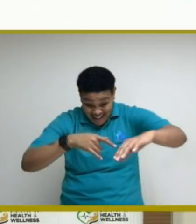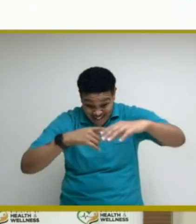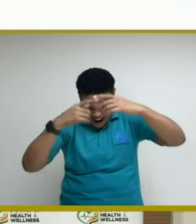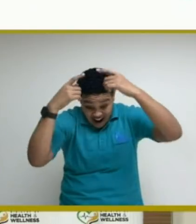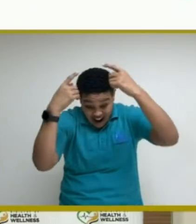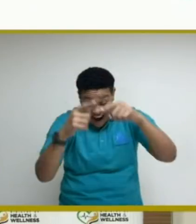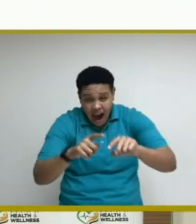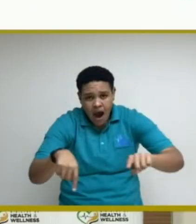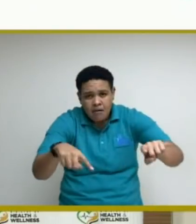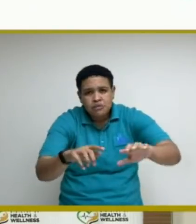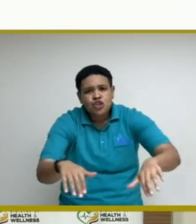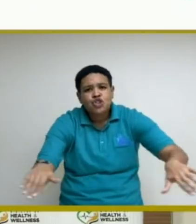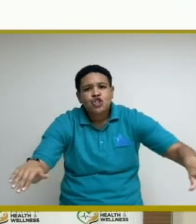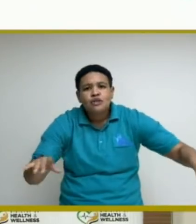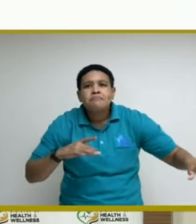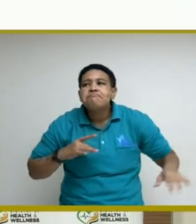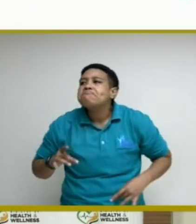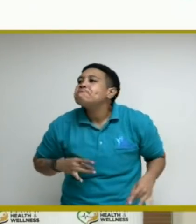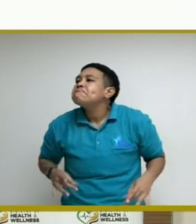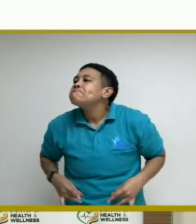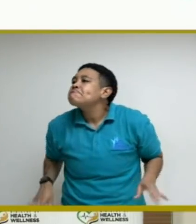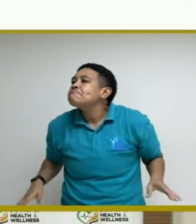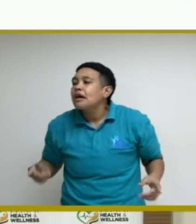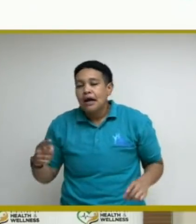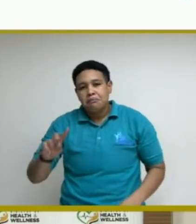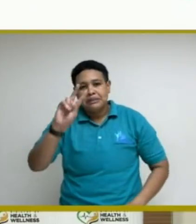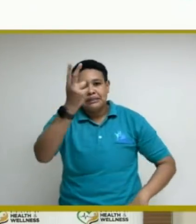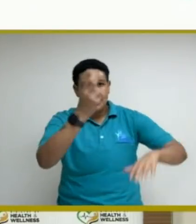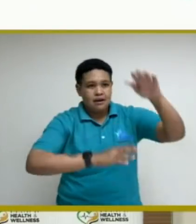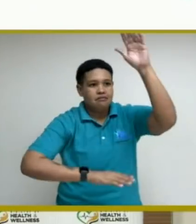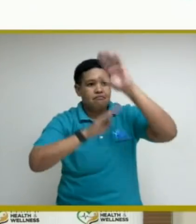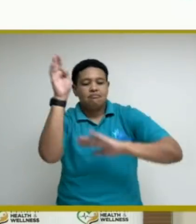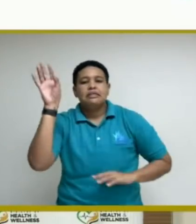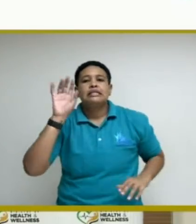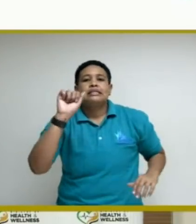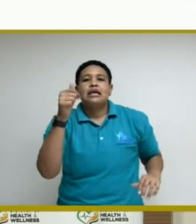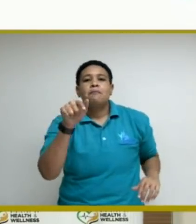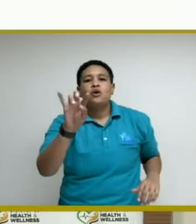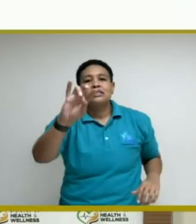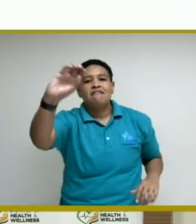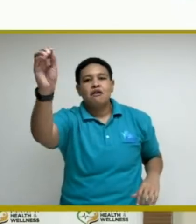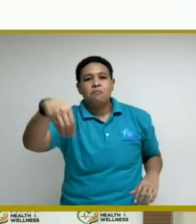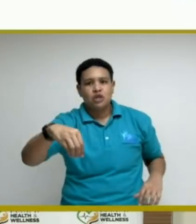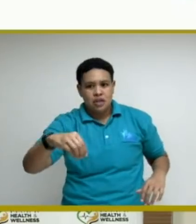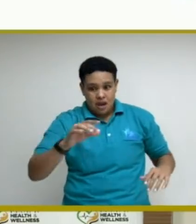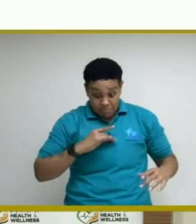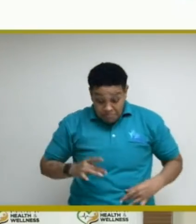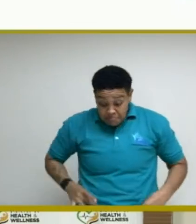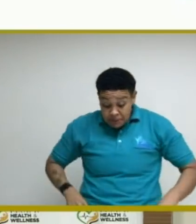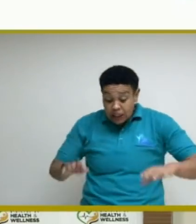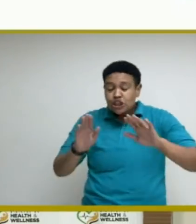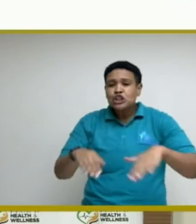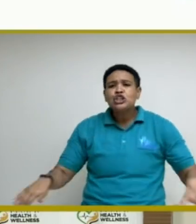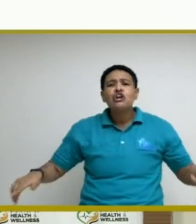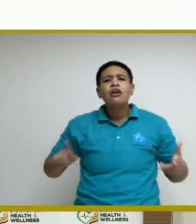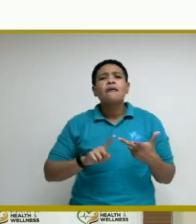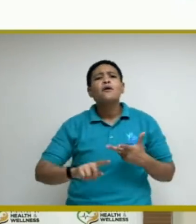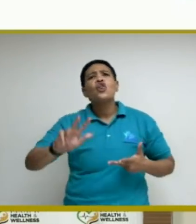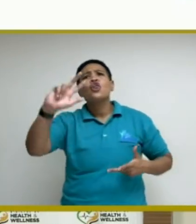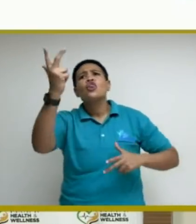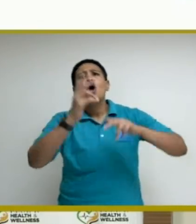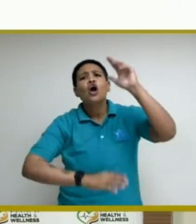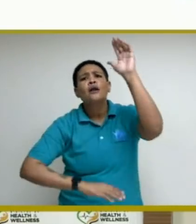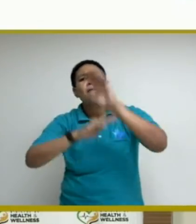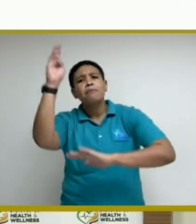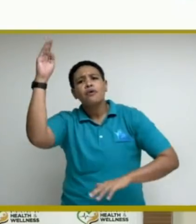cases were children. In the second surge, we'd have 10.7% of cases being children. And in the third surge, we